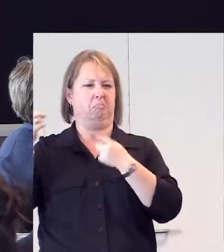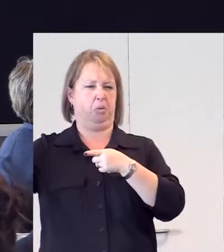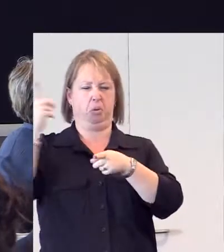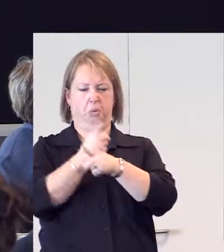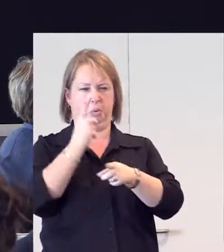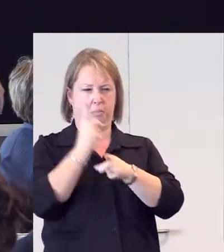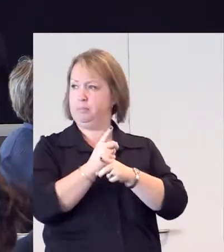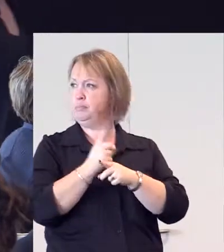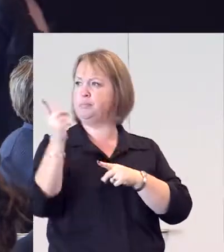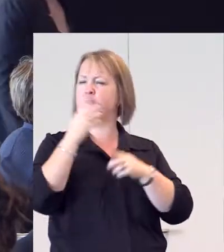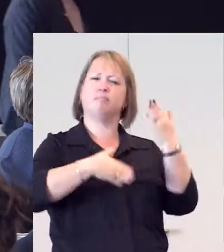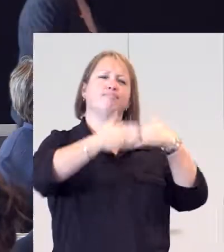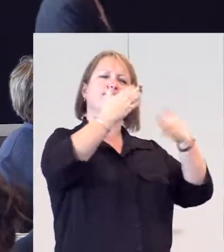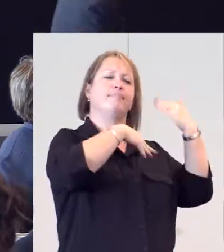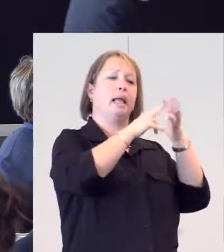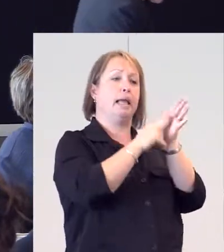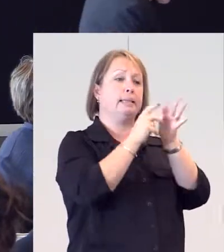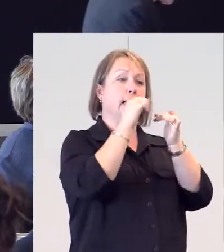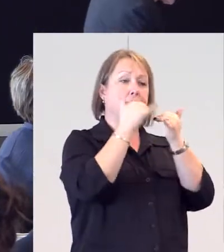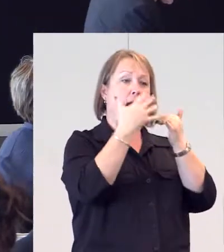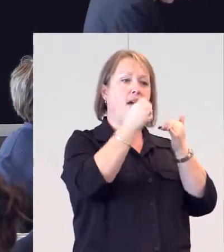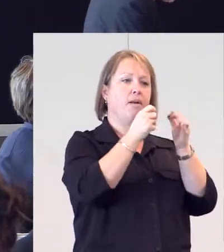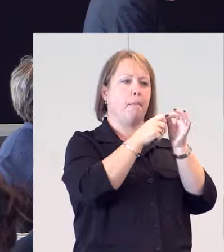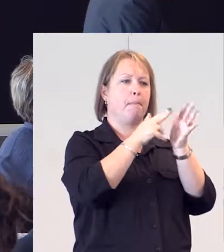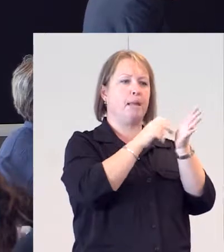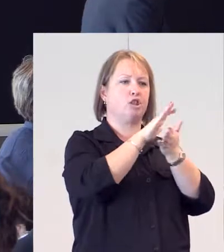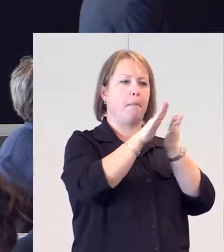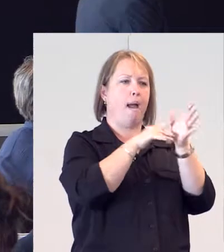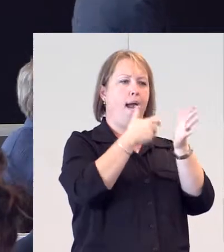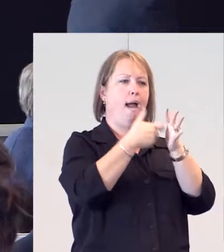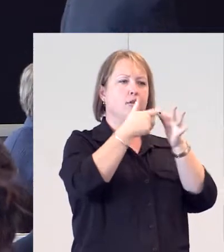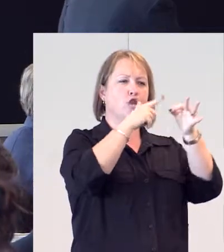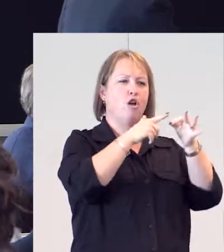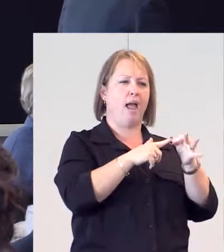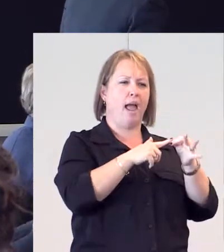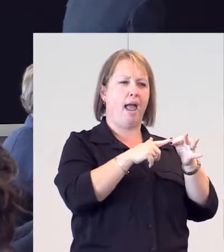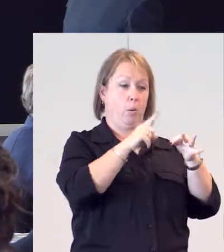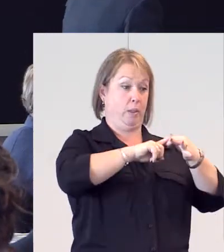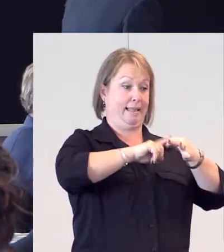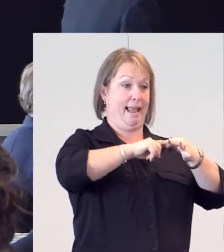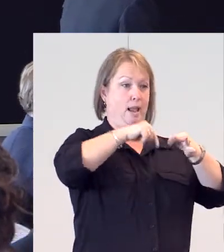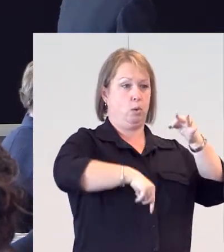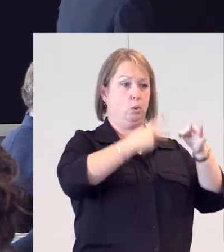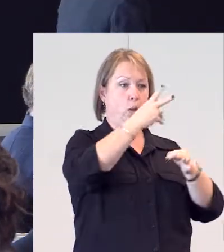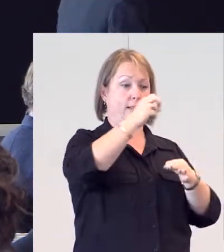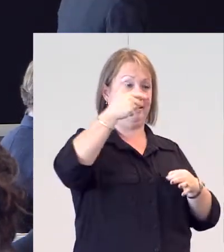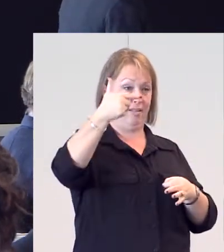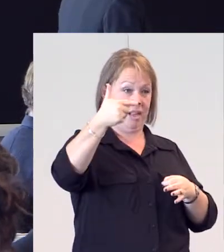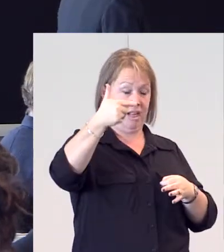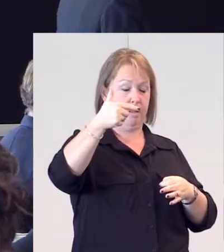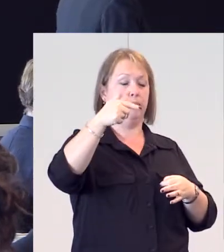Going back some years, NDS did a benchmarking survey in Queensland, 2007 actually. And within